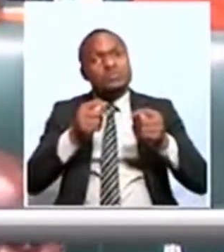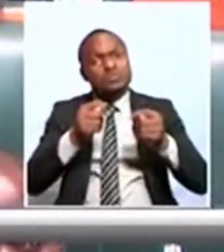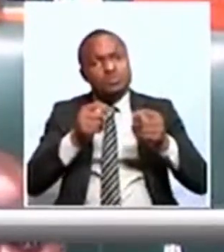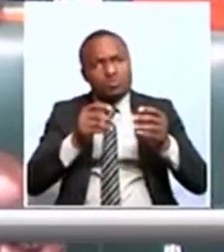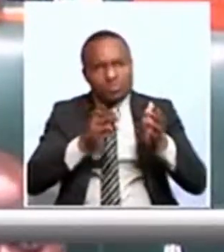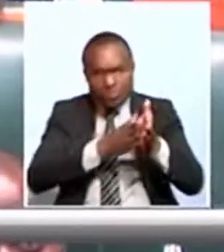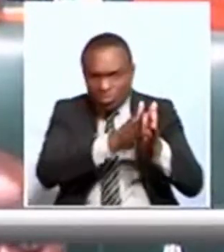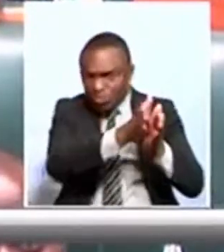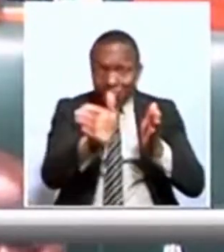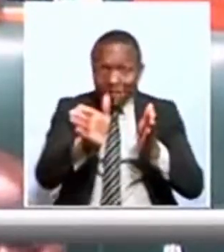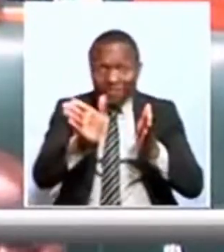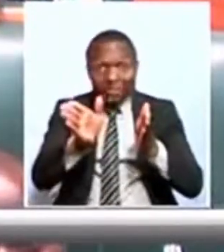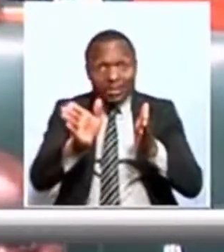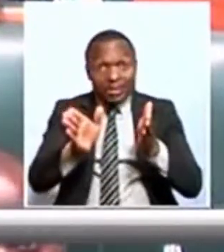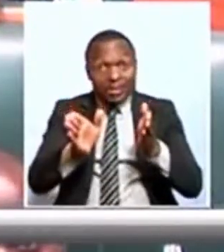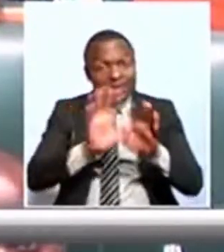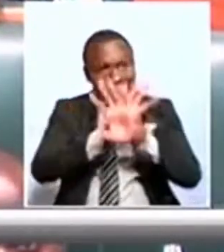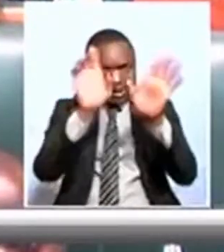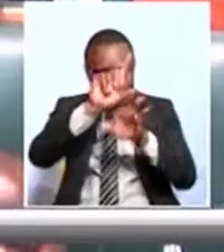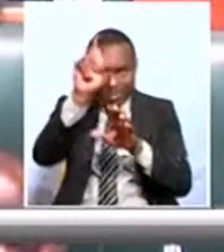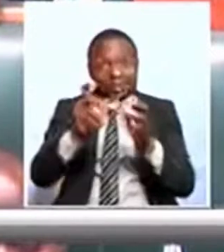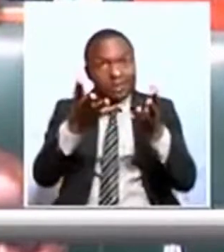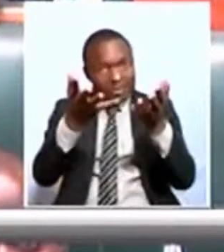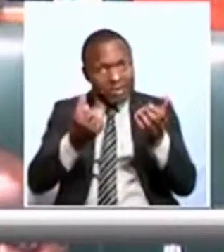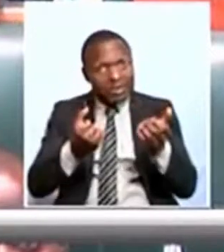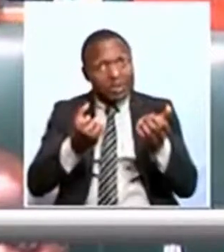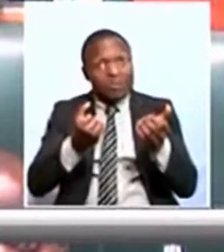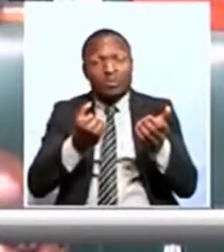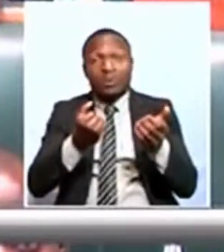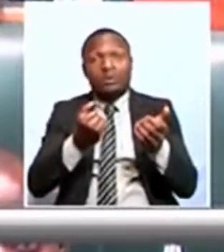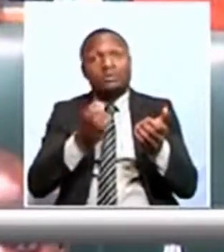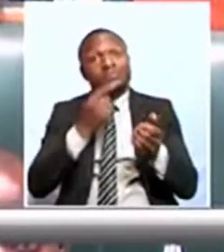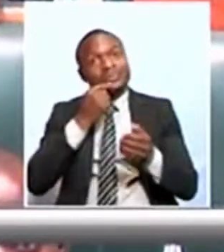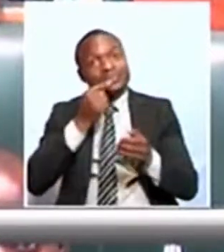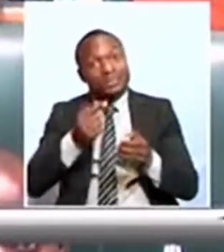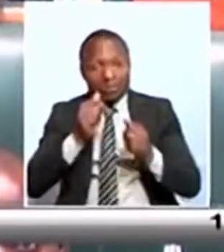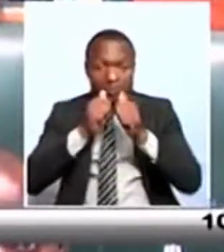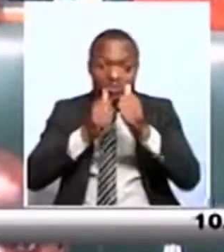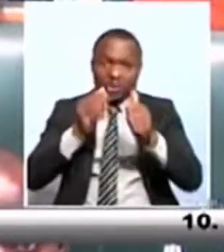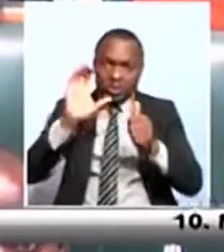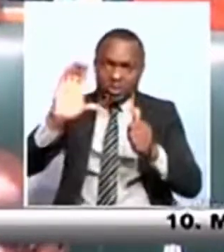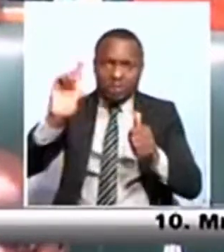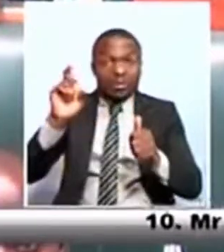you to confirm, according to the CDF guidelines,